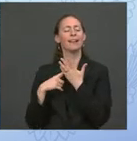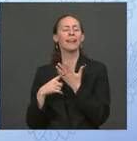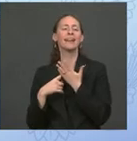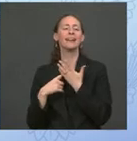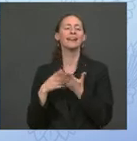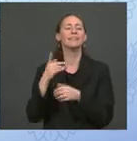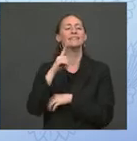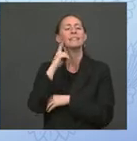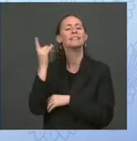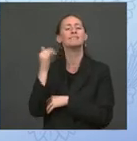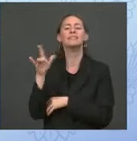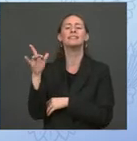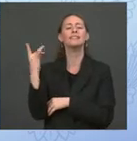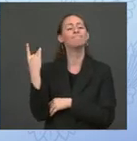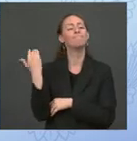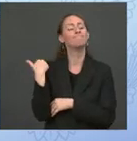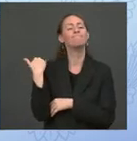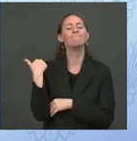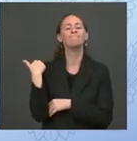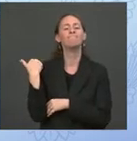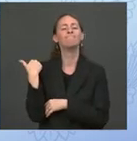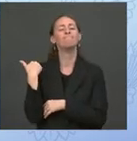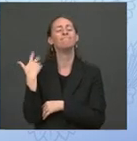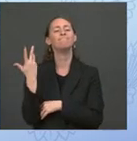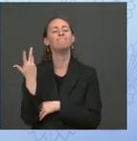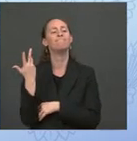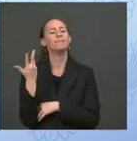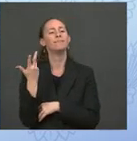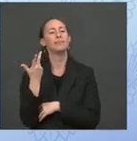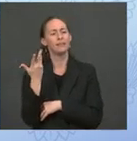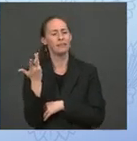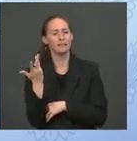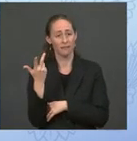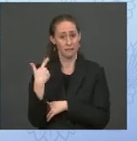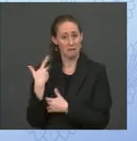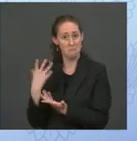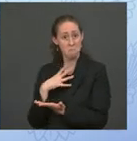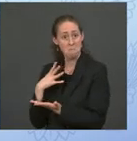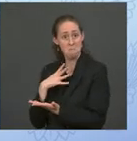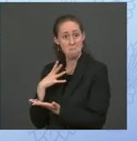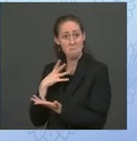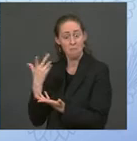said, "By the way," and I said, "It's okay with me. Teach full time."